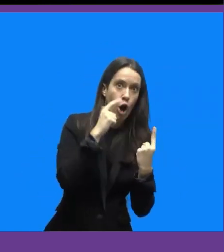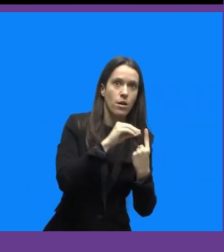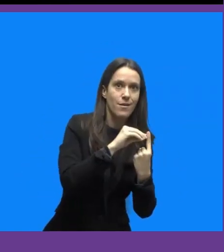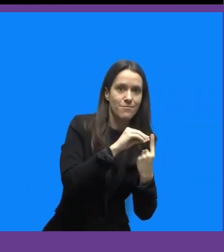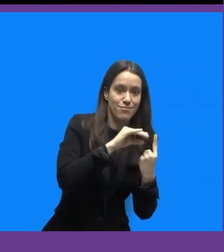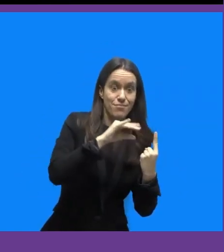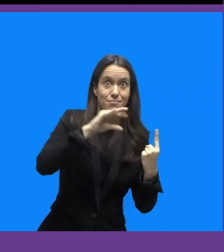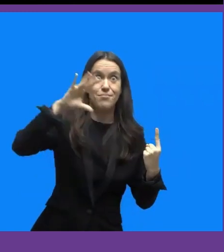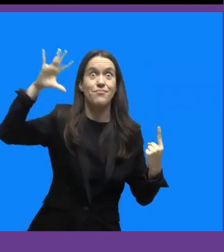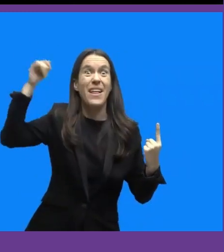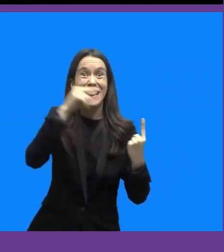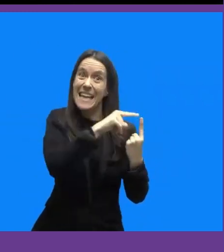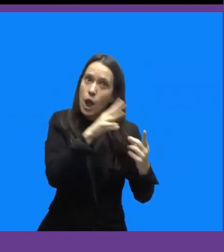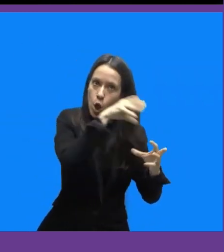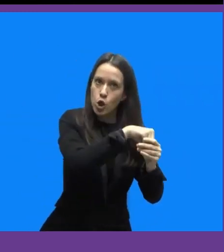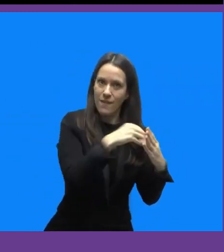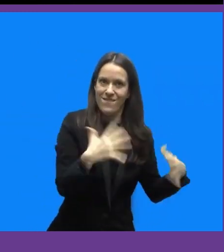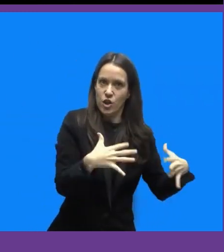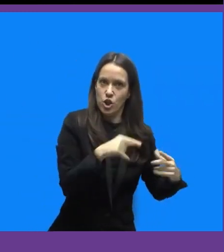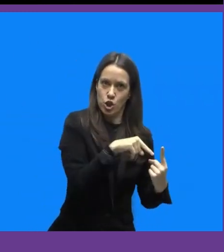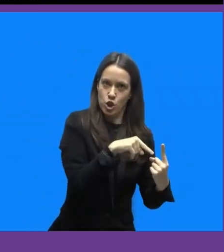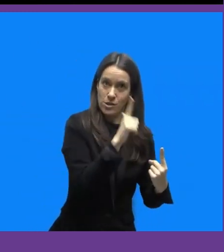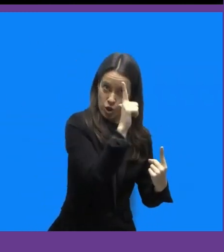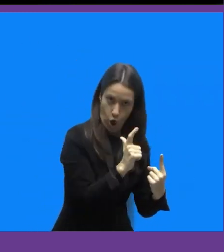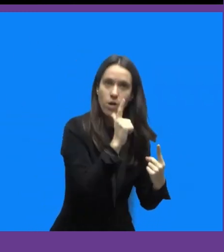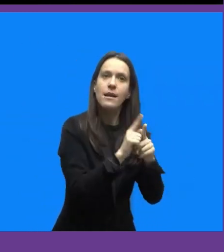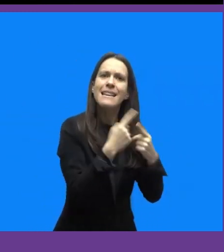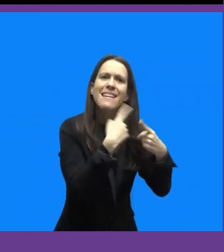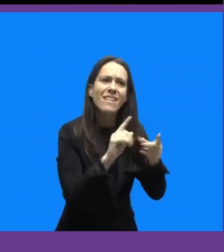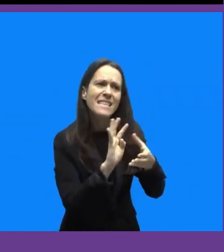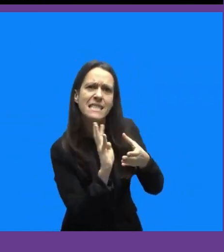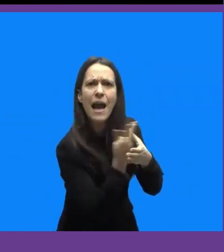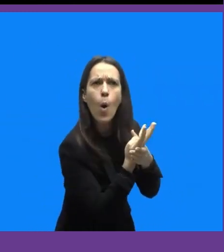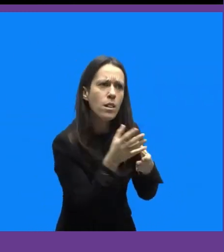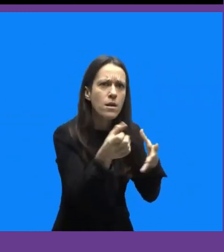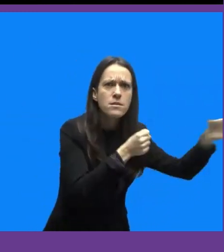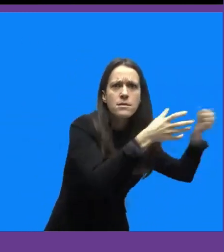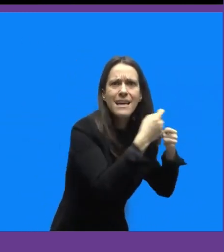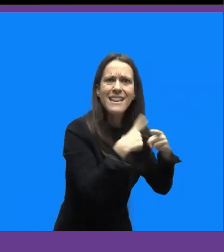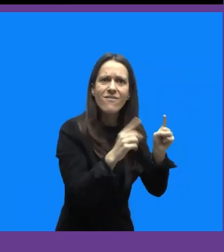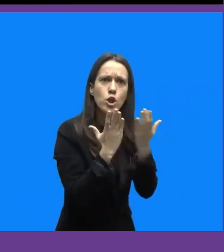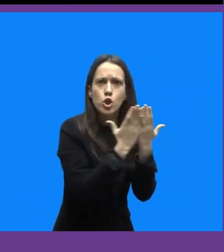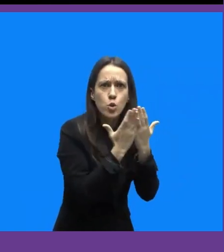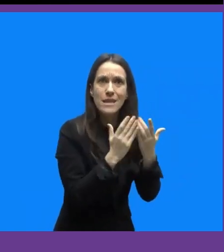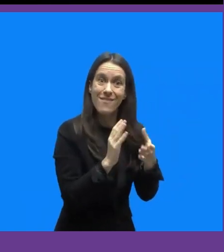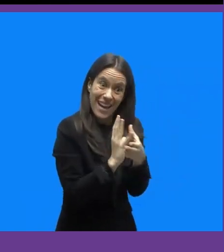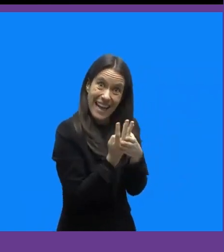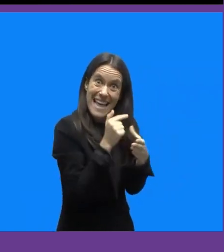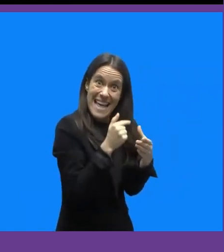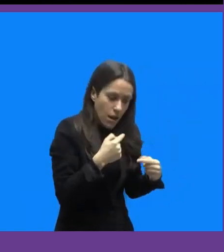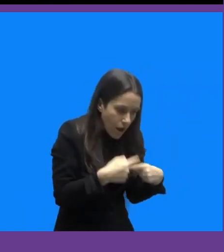key stakeholders as part of the process, that our students, the lecturers, but also the